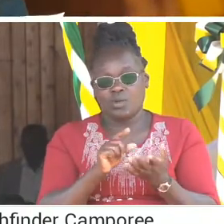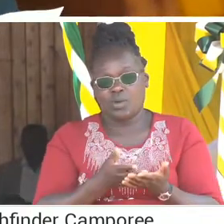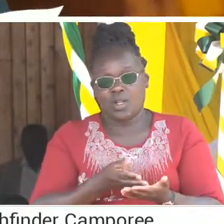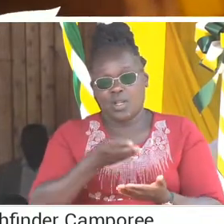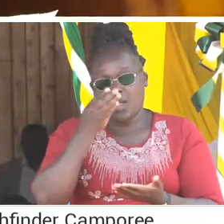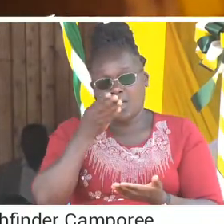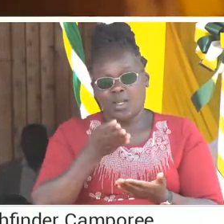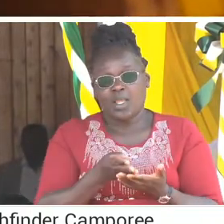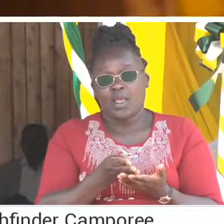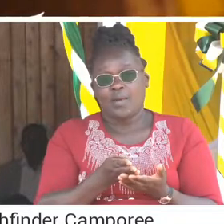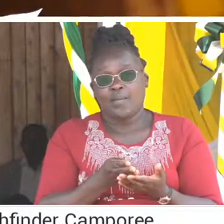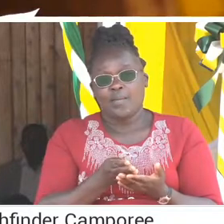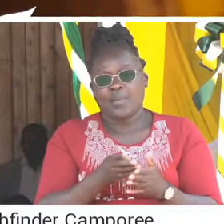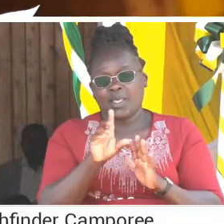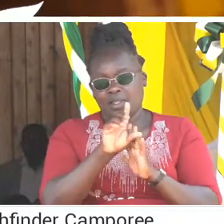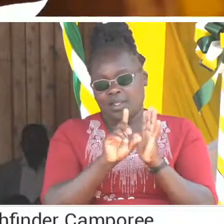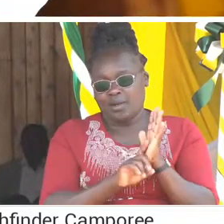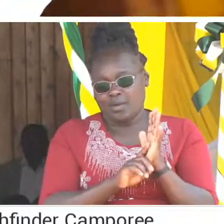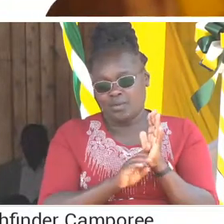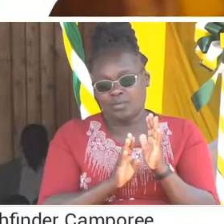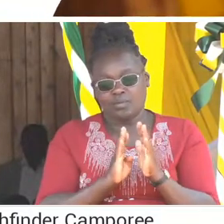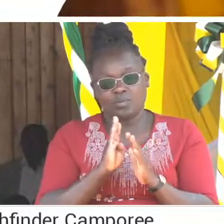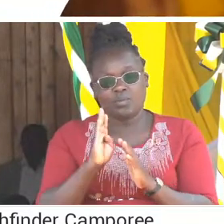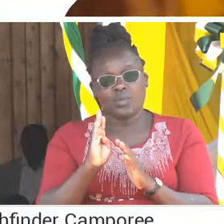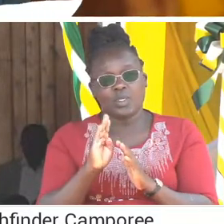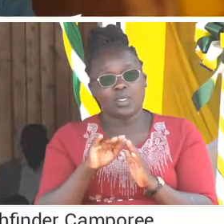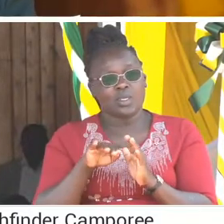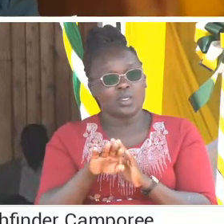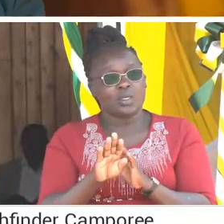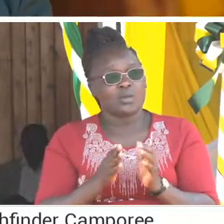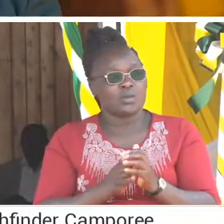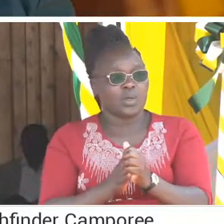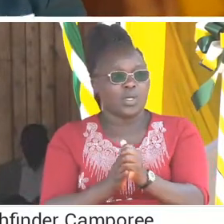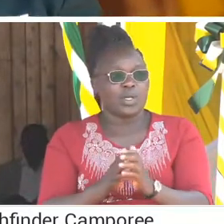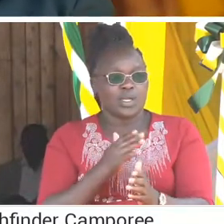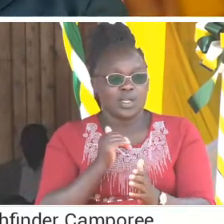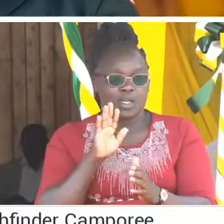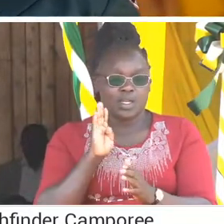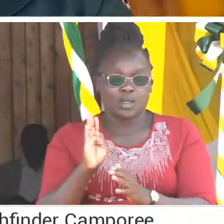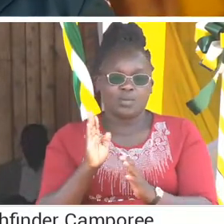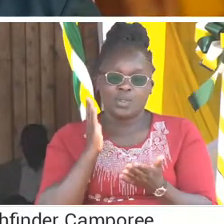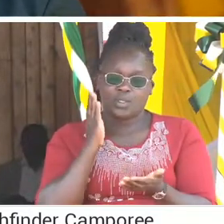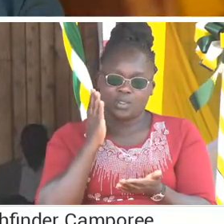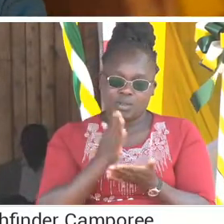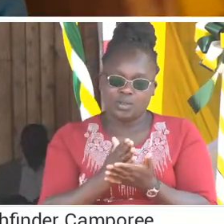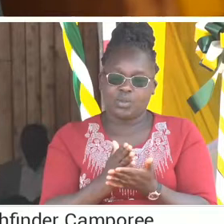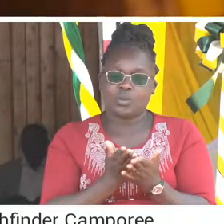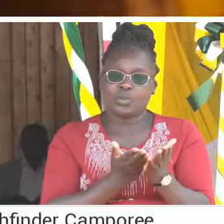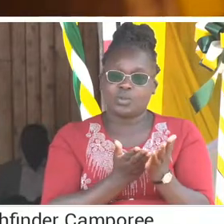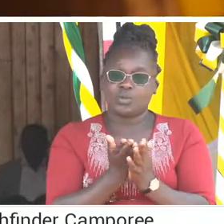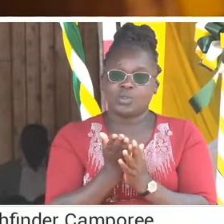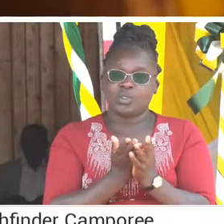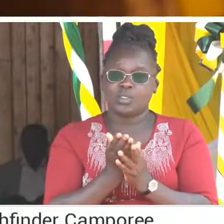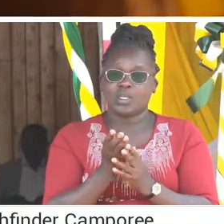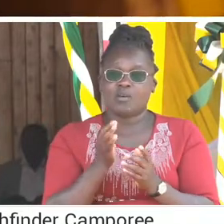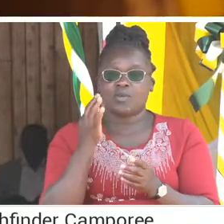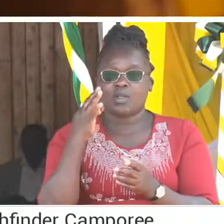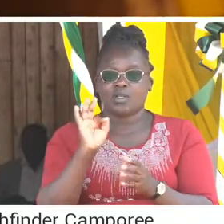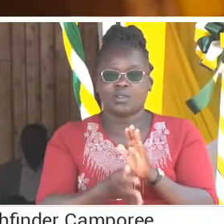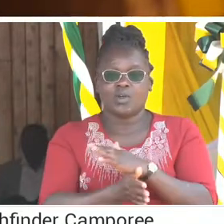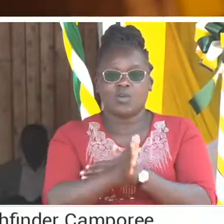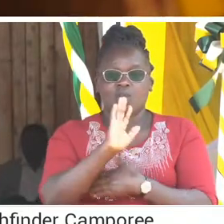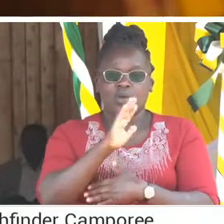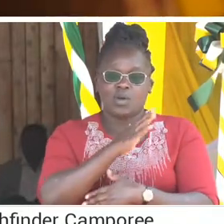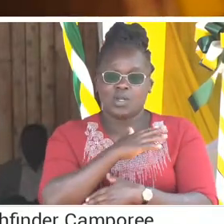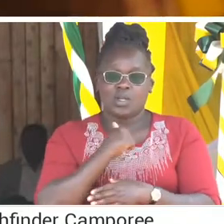be your guide, and may you be a true servant of God and a friend to all. Now, as I conclude,